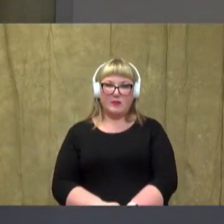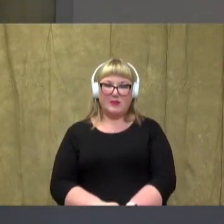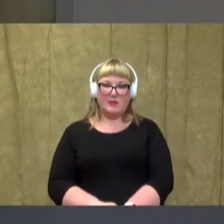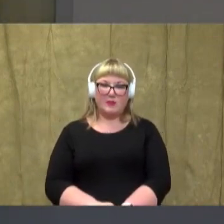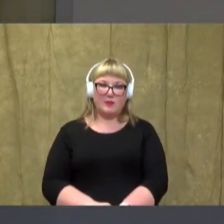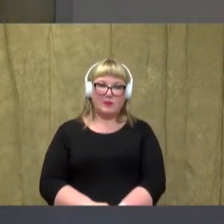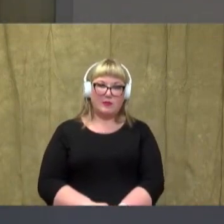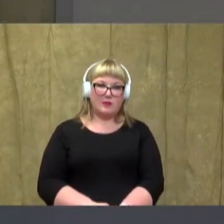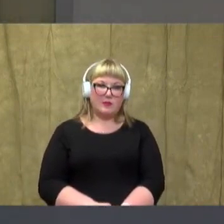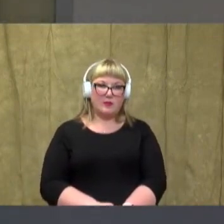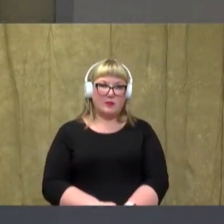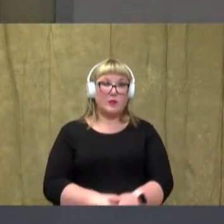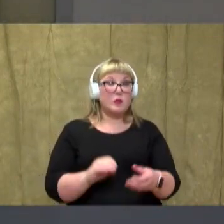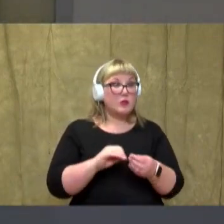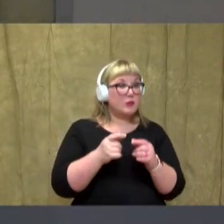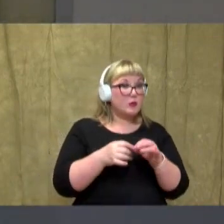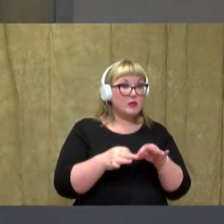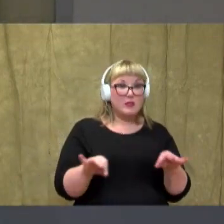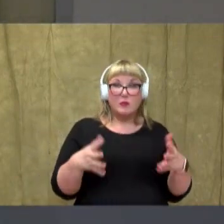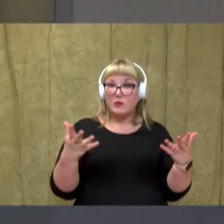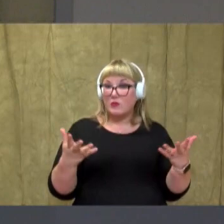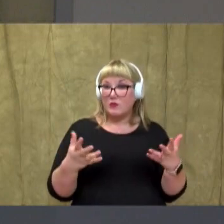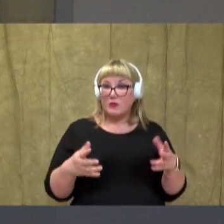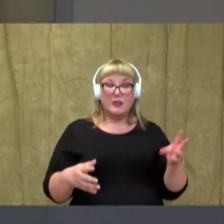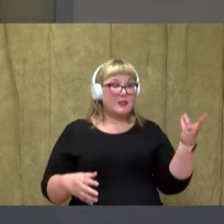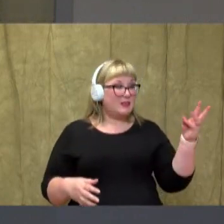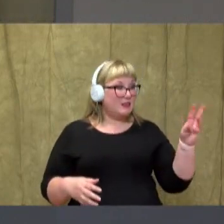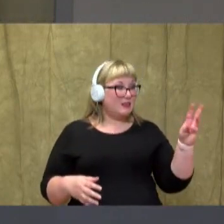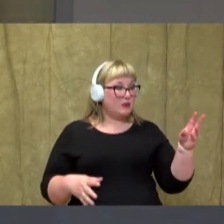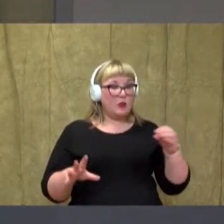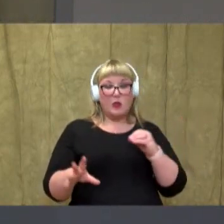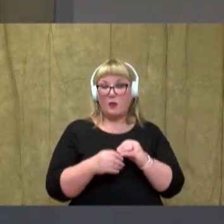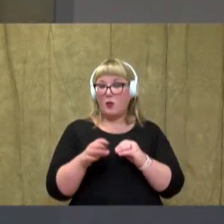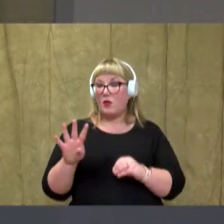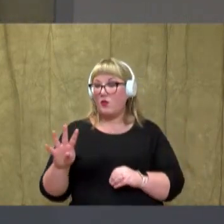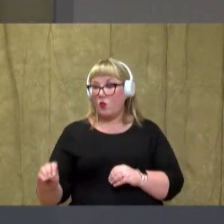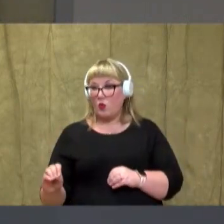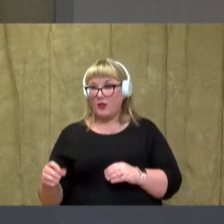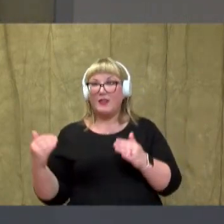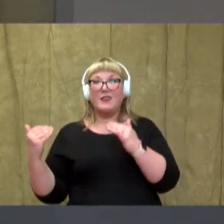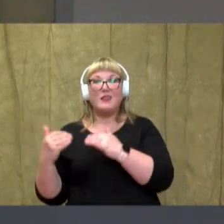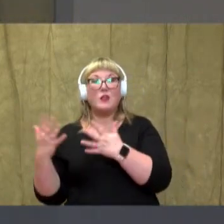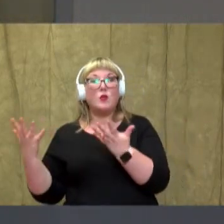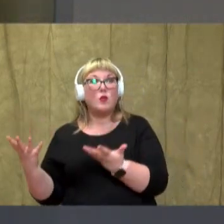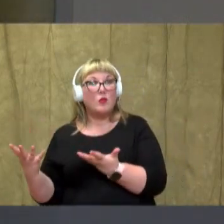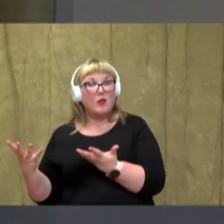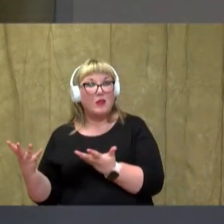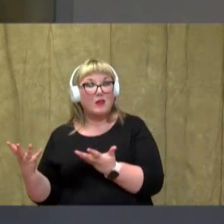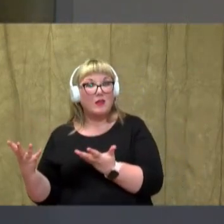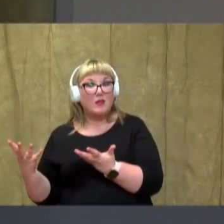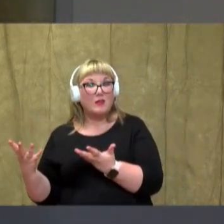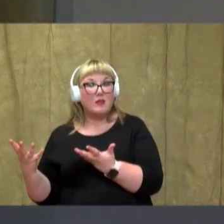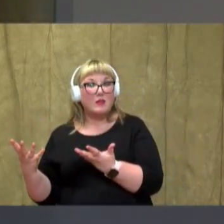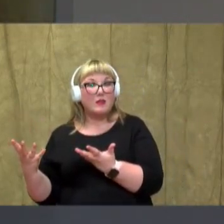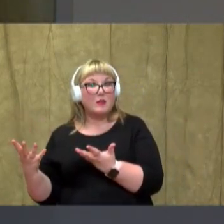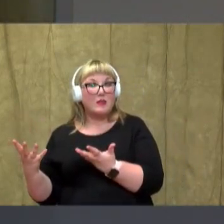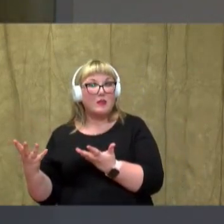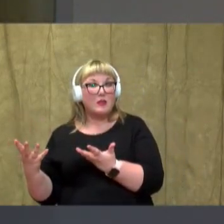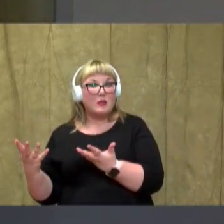Fill in your equation. 16 plus 40 equals what?